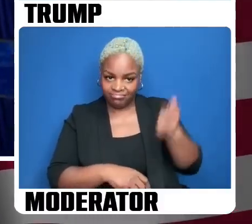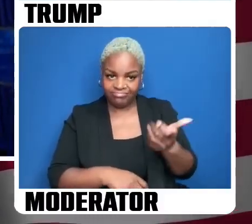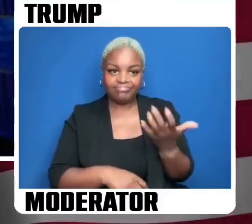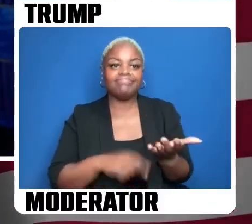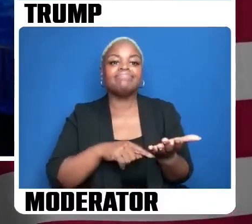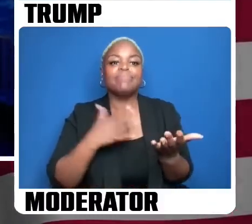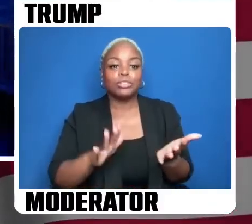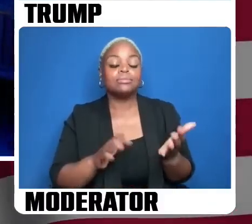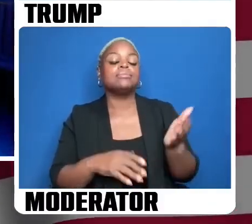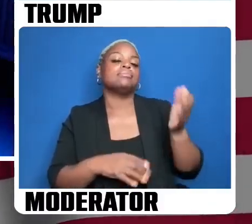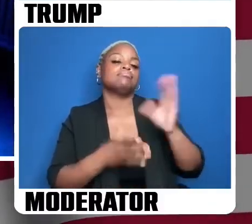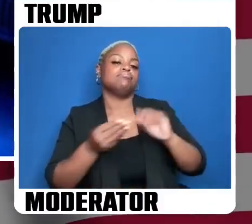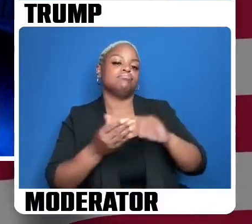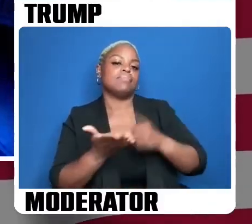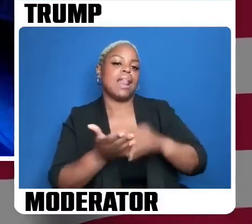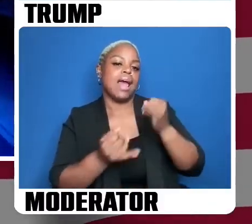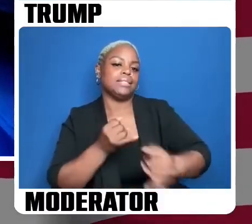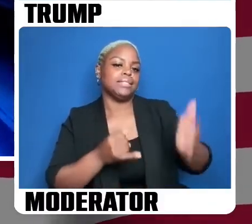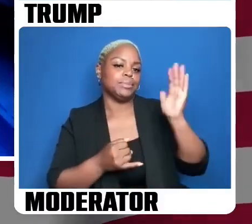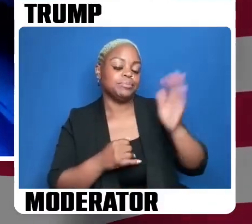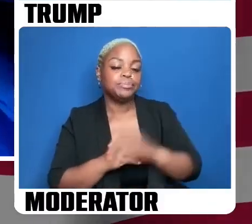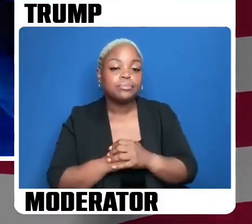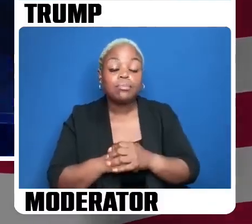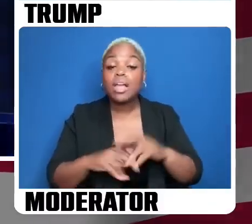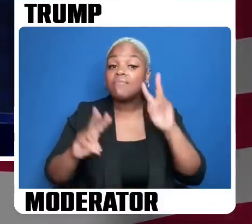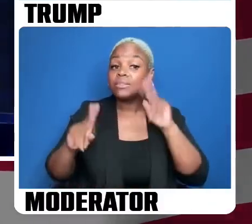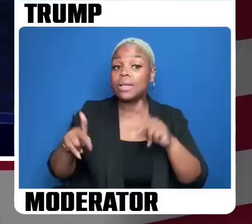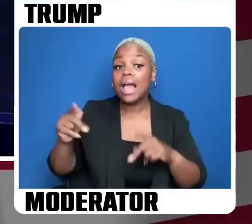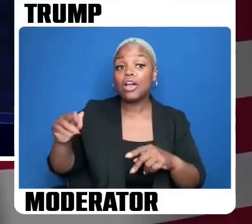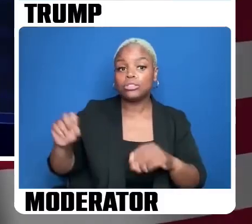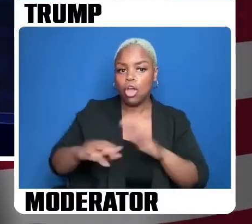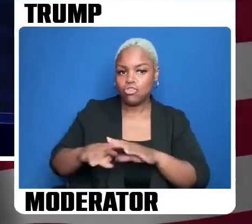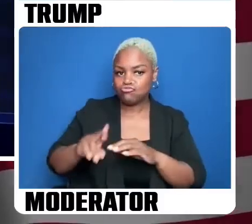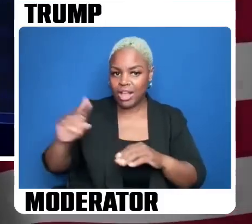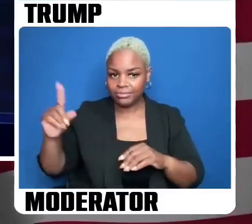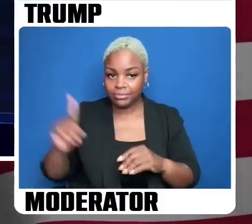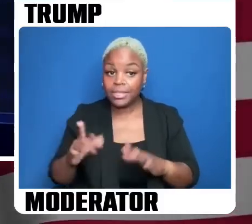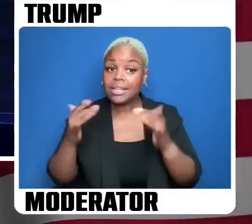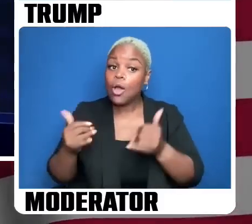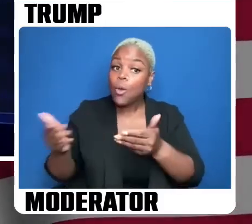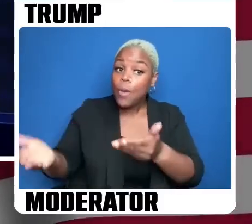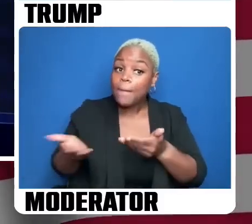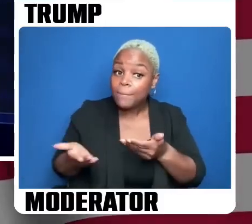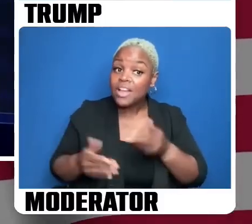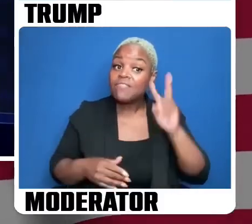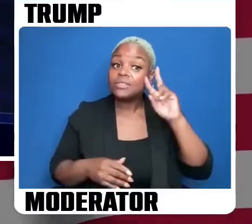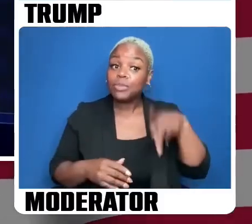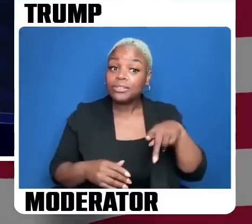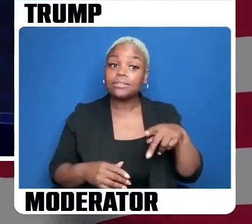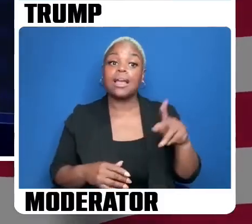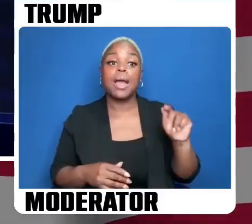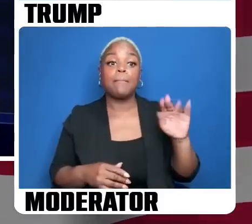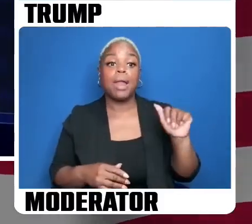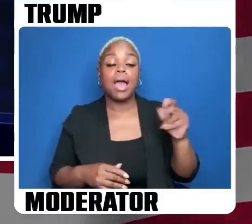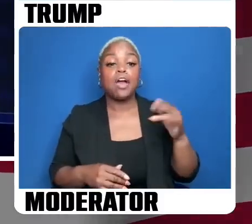selected the podium to the right. So let's now welcome the candidates to the stage. Vice President Kamala Harris and President Donald